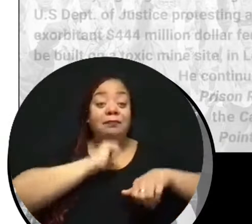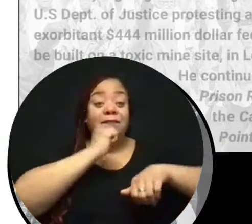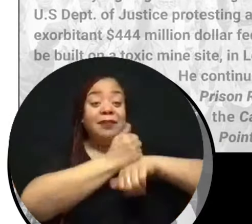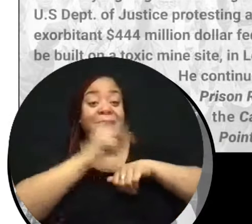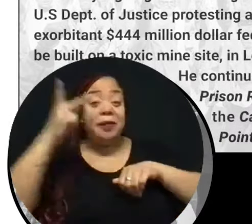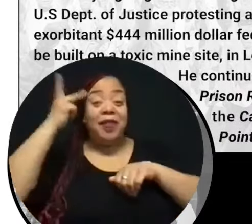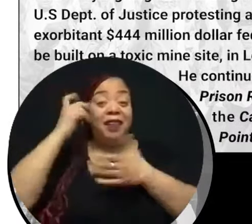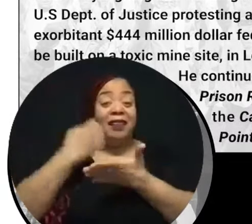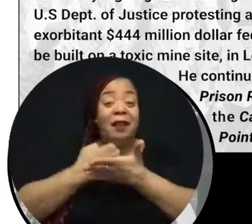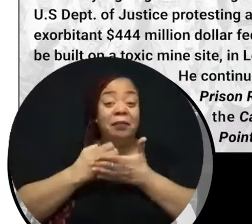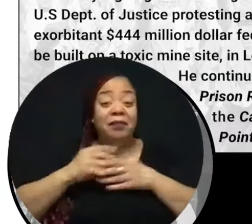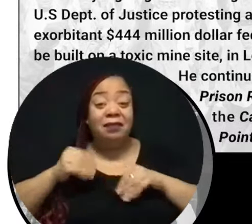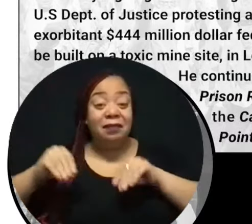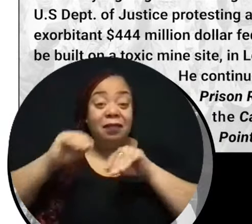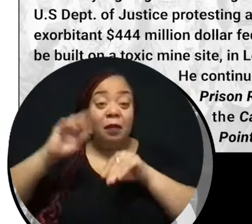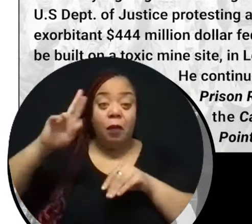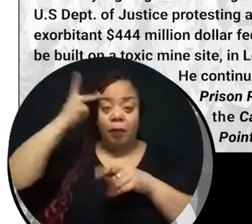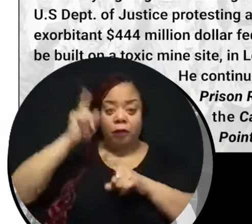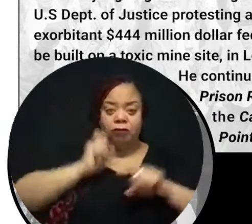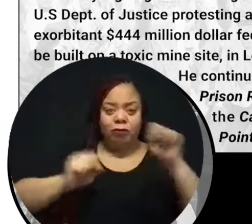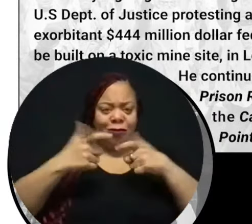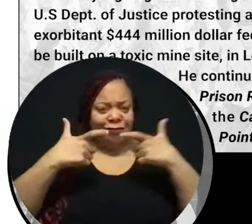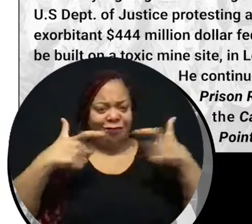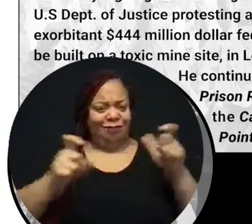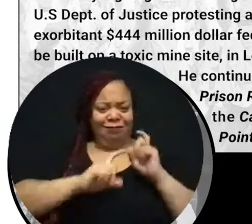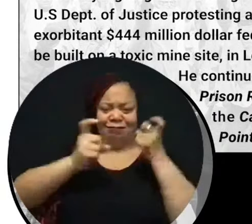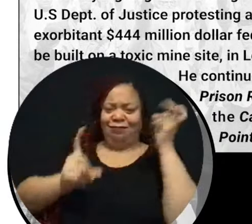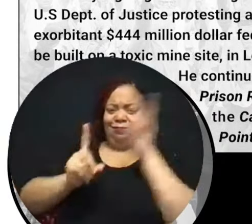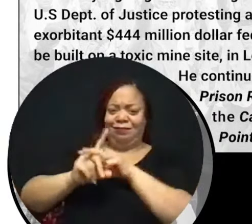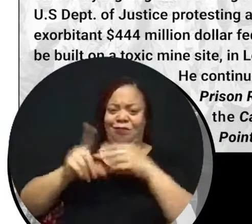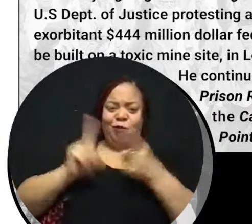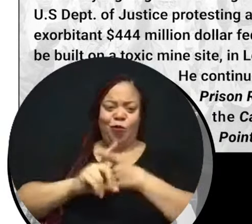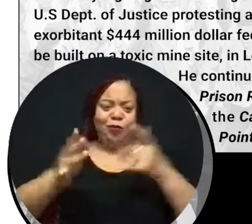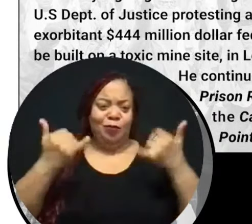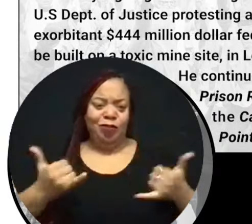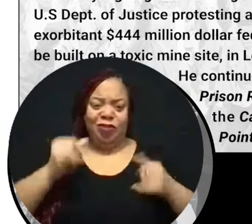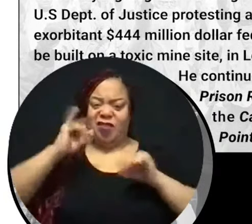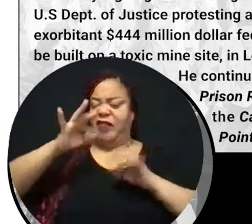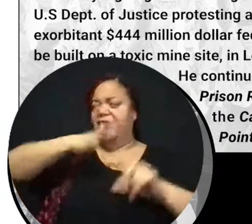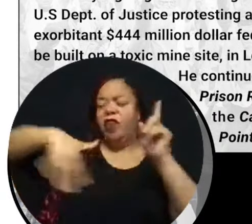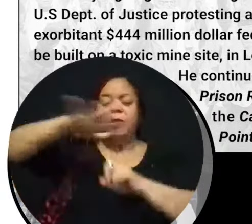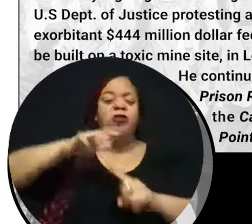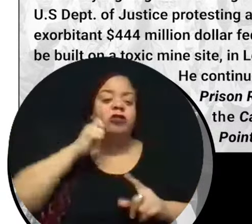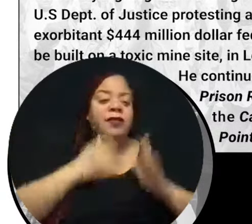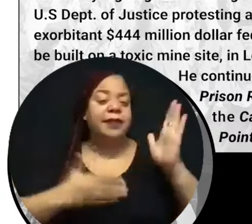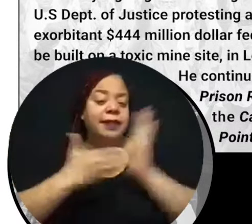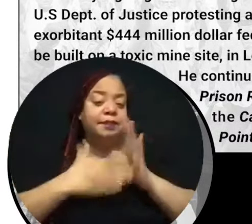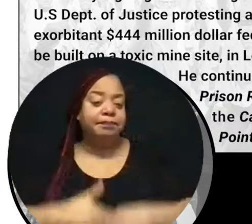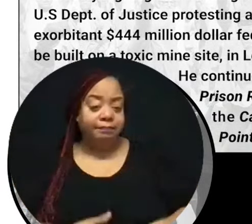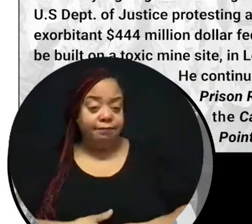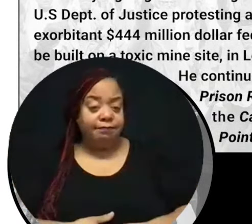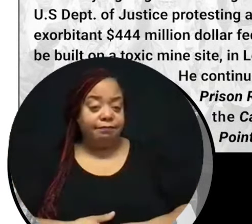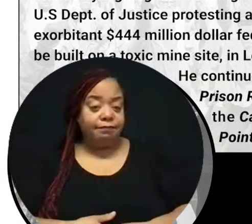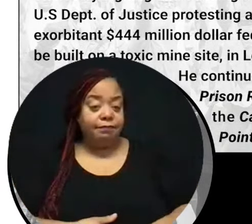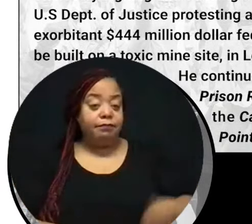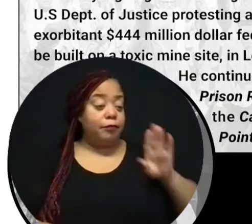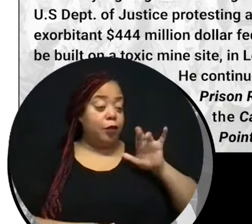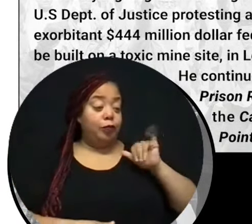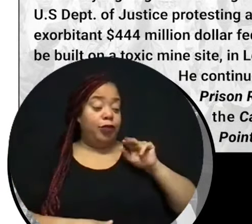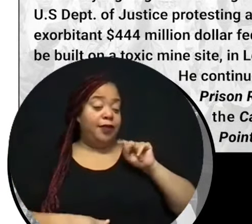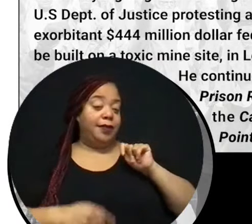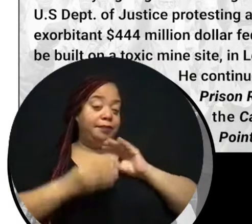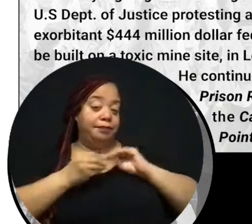To give you an idea of where I'm geographically located, I'm in the thick of the eastern anthracite region of